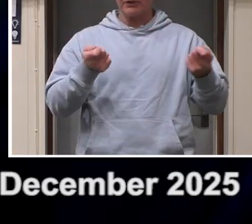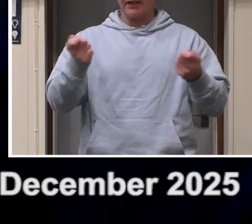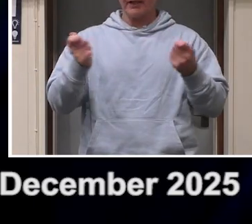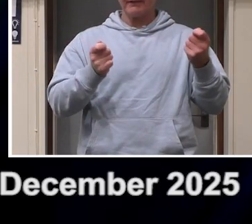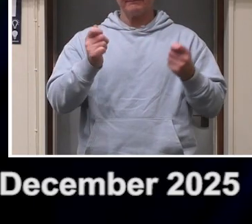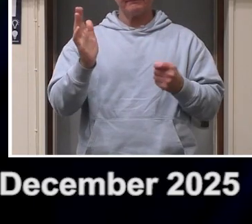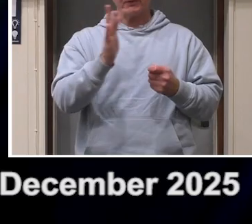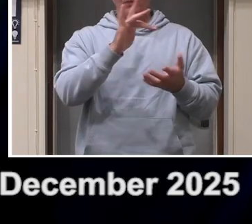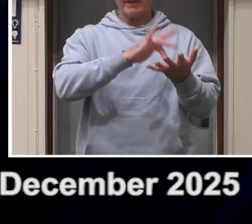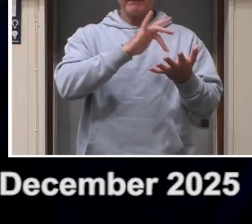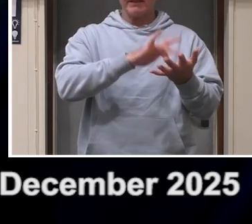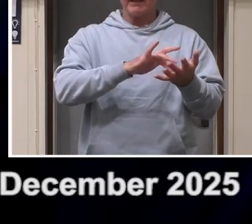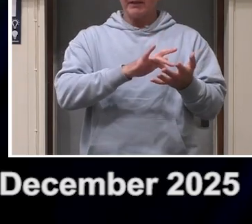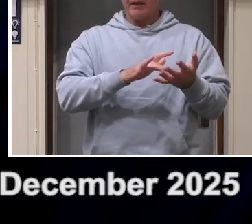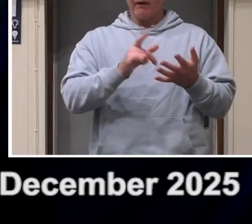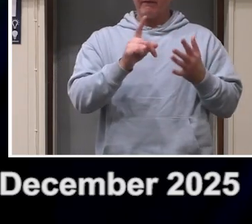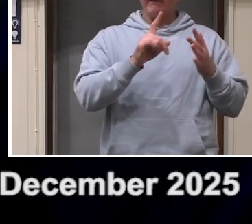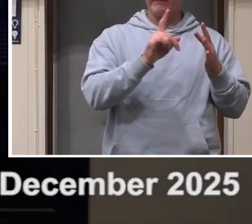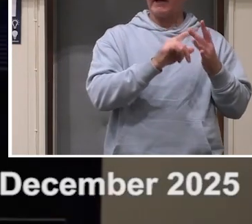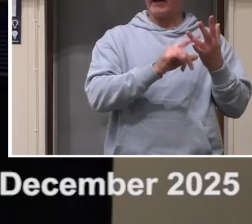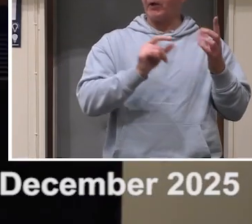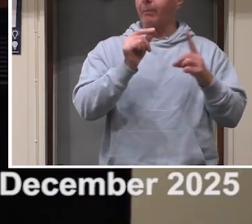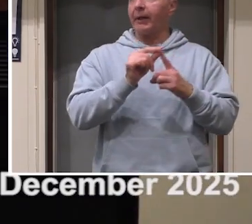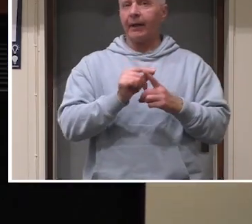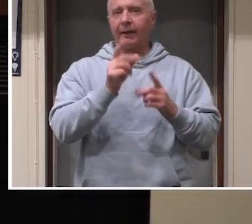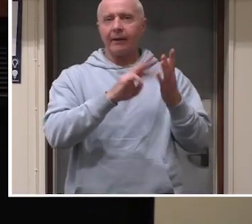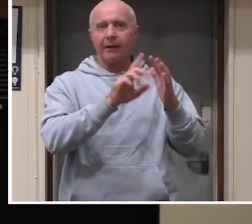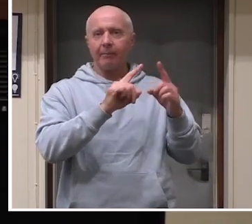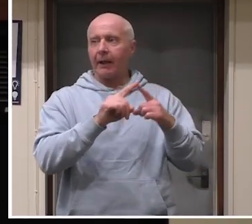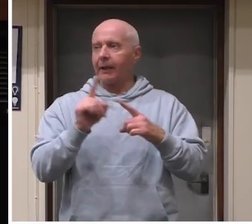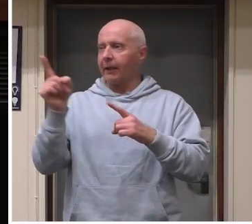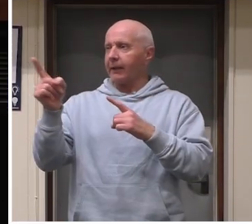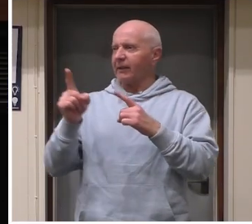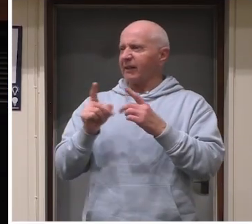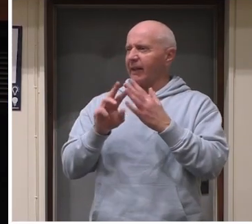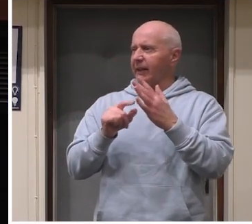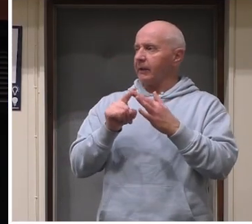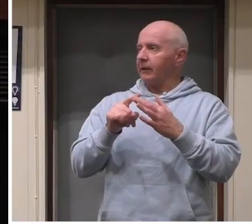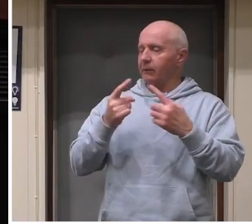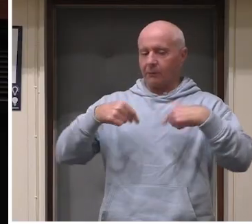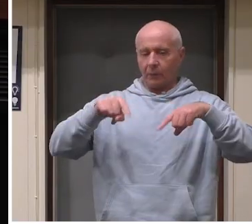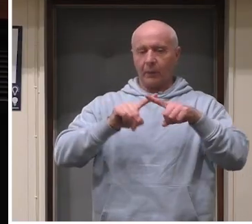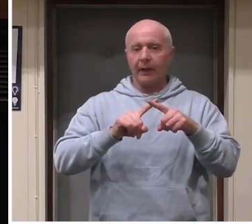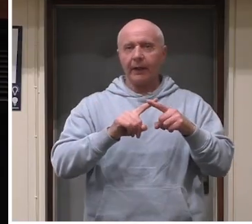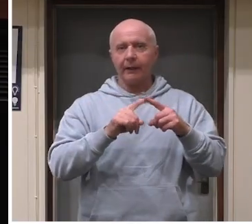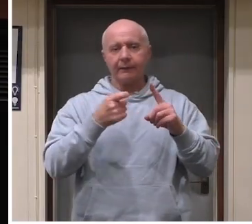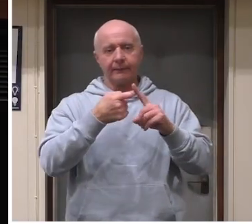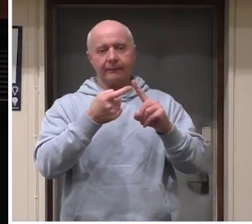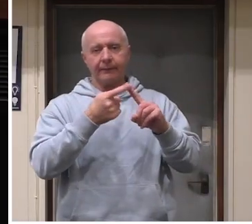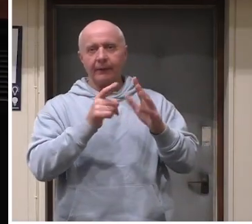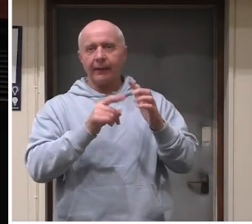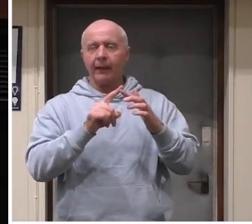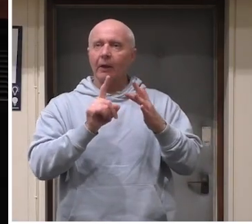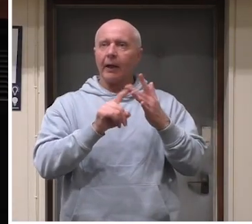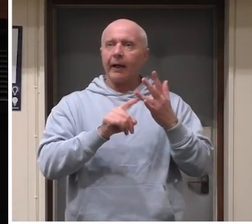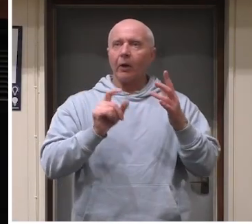Physics. Mike, and I don't know where Nina is Nina here? Yes. We form what is known as the Keele IOP Physics Centre, of